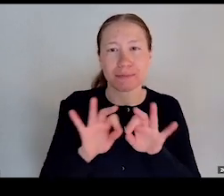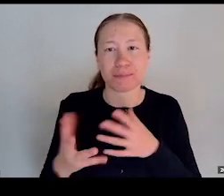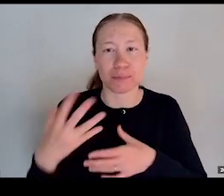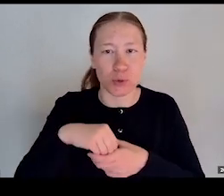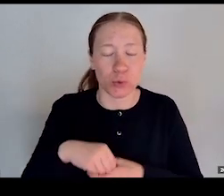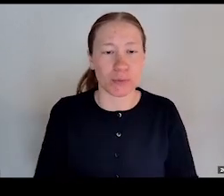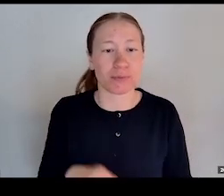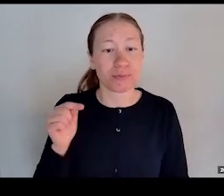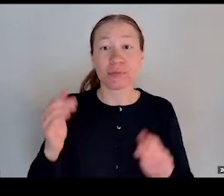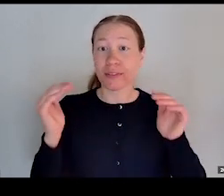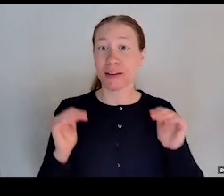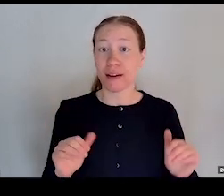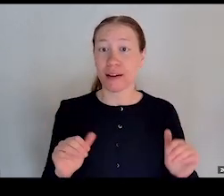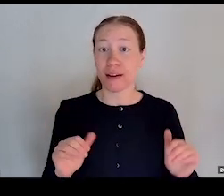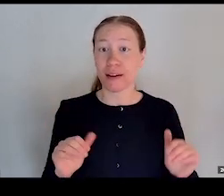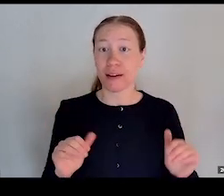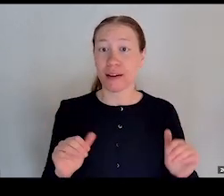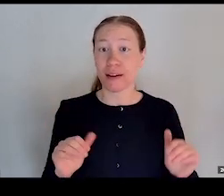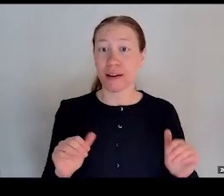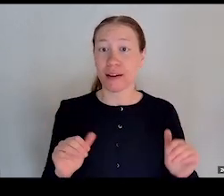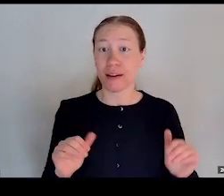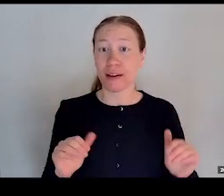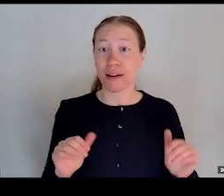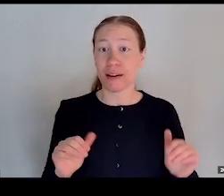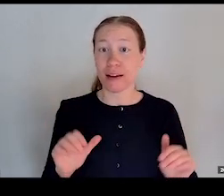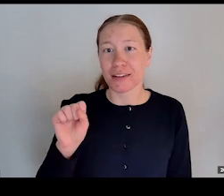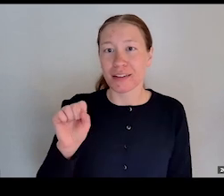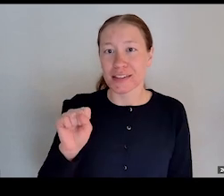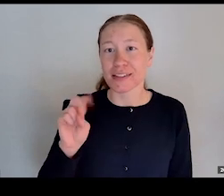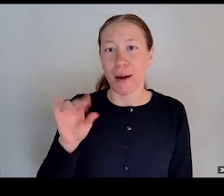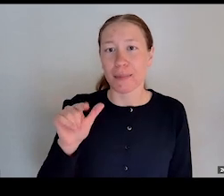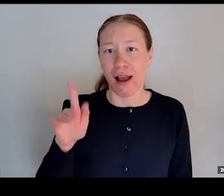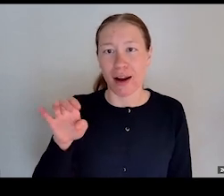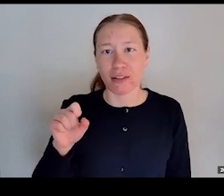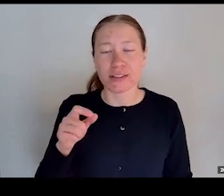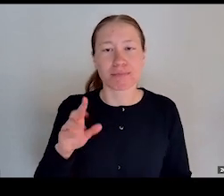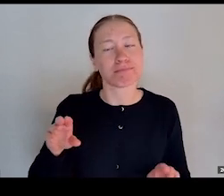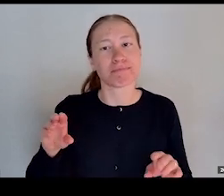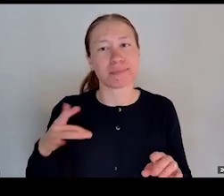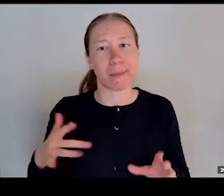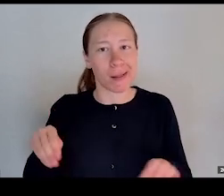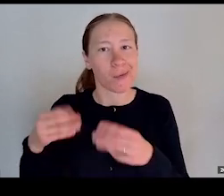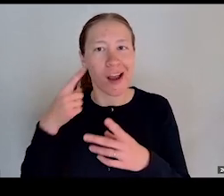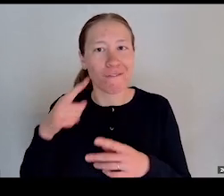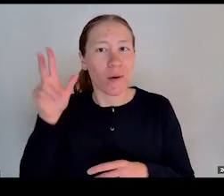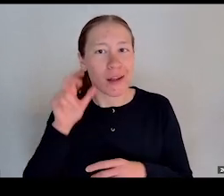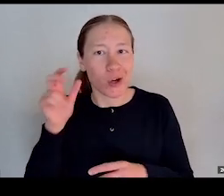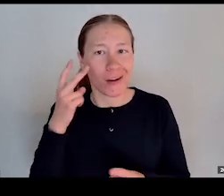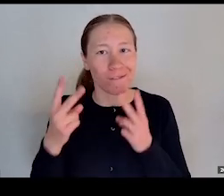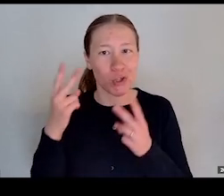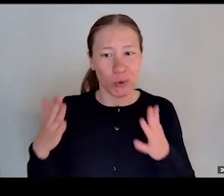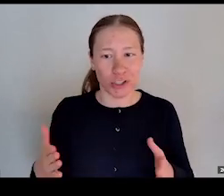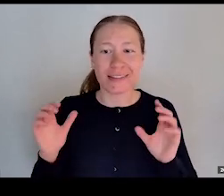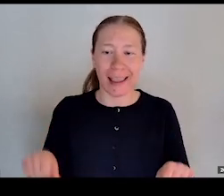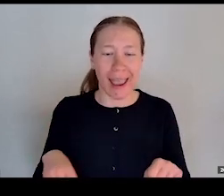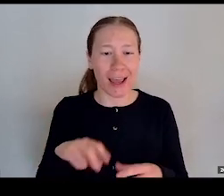Alternatively, subtitles are here for hearing viewers who don't understand the language of the audio. Their purpose is to translate the spoken audio